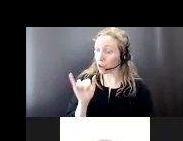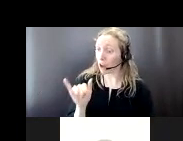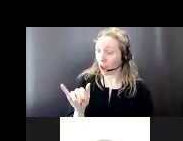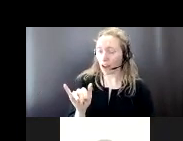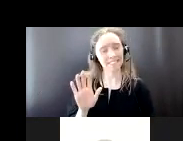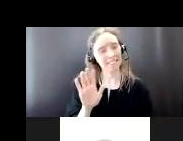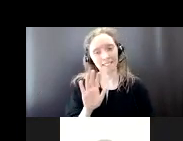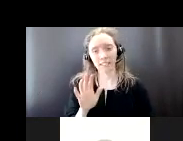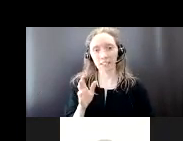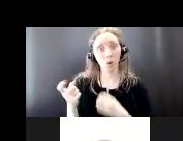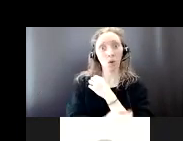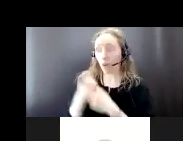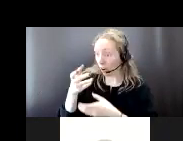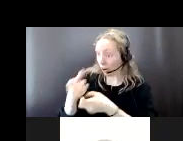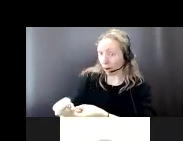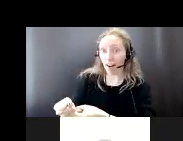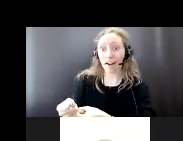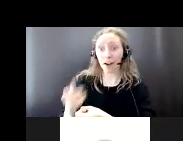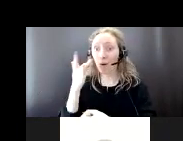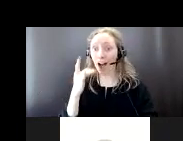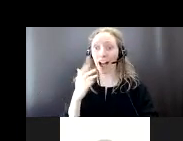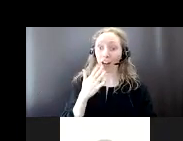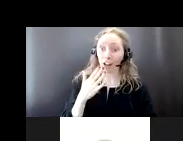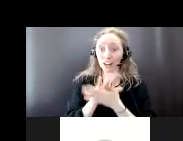the legitimate site that you're looking for.